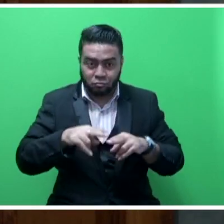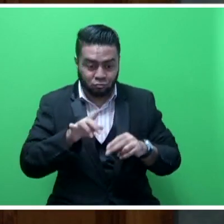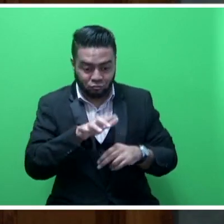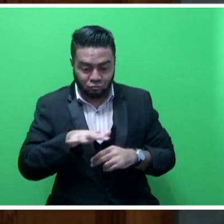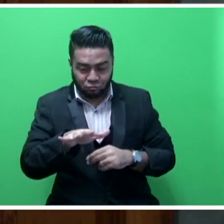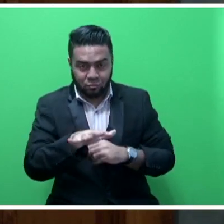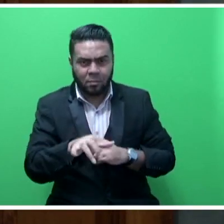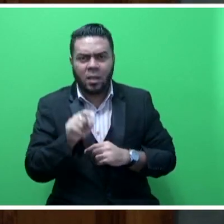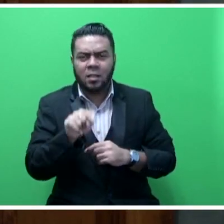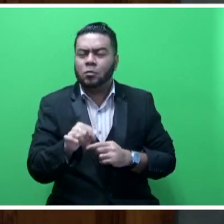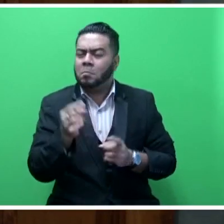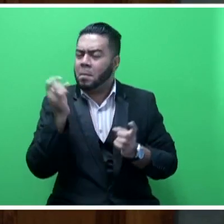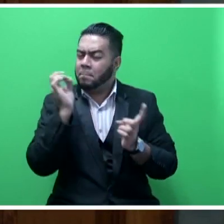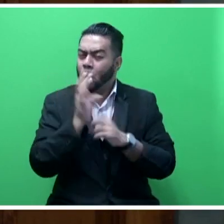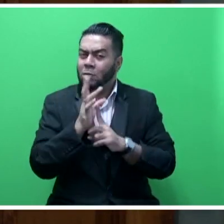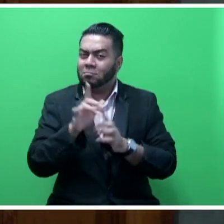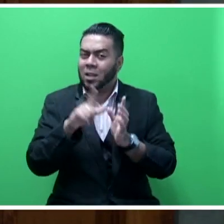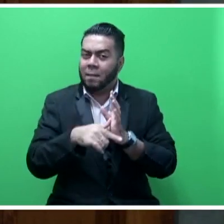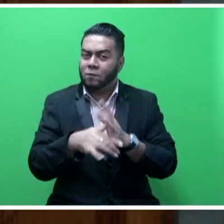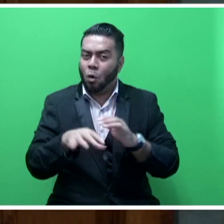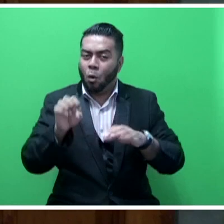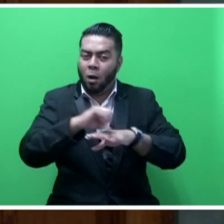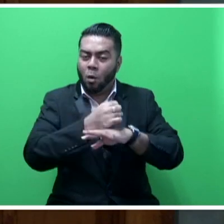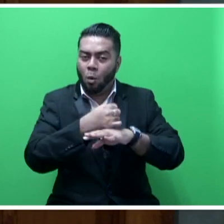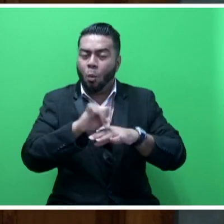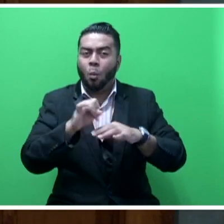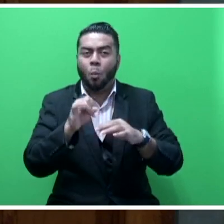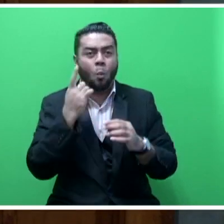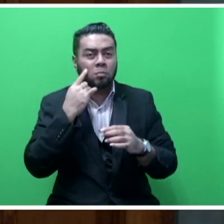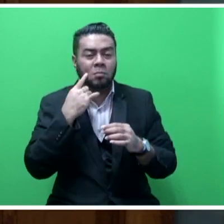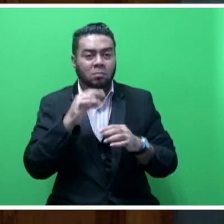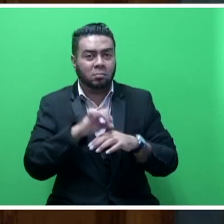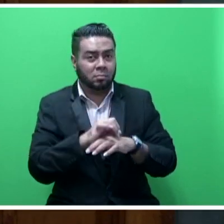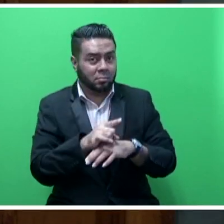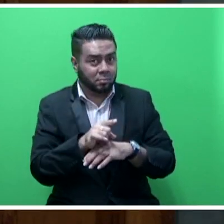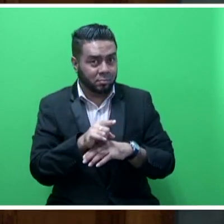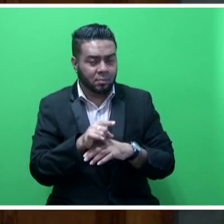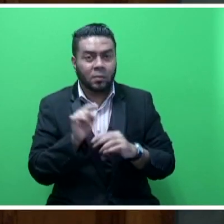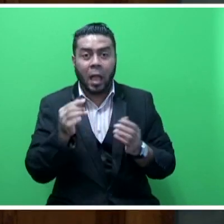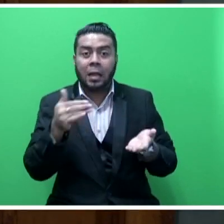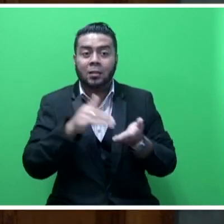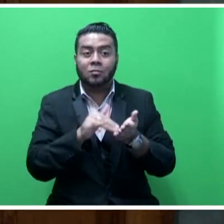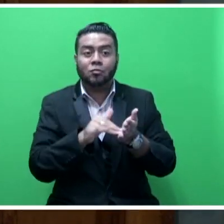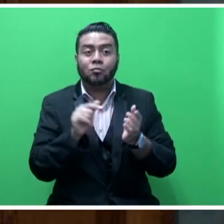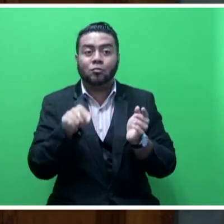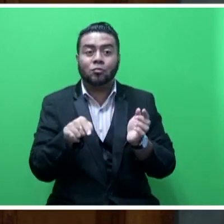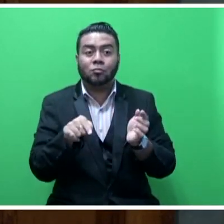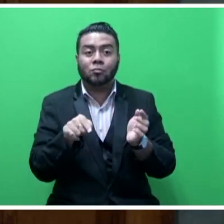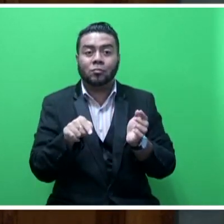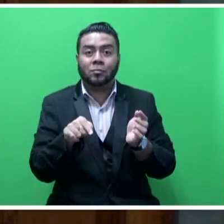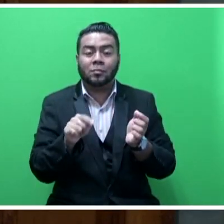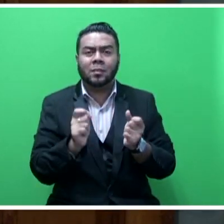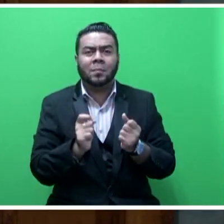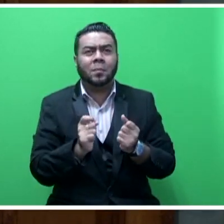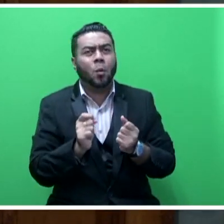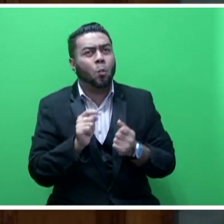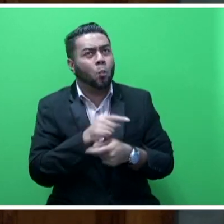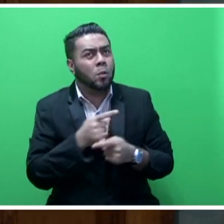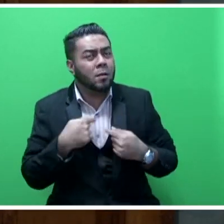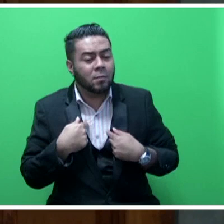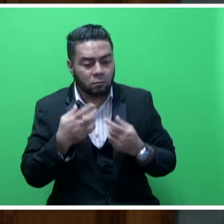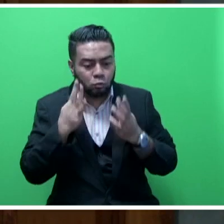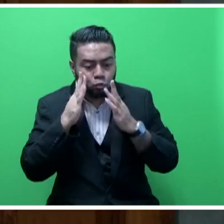this will be a critical time for aquaculture in Fiji. Additional to that, the Aquaculture Division has reallocated